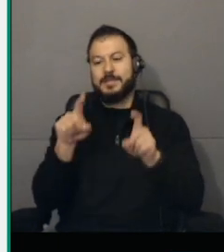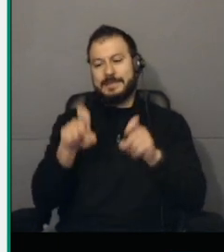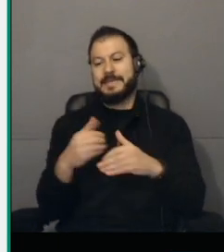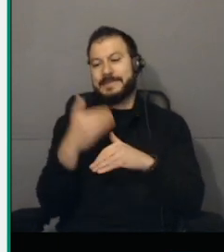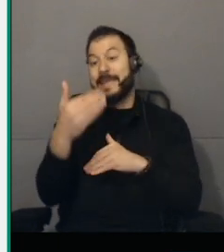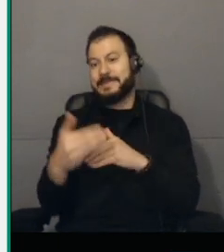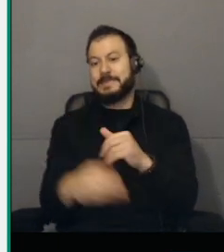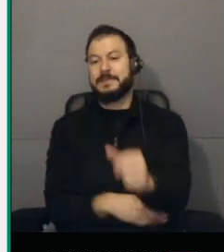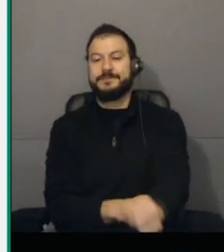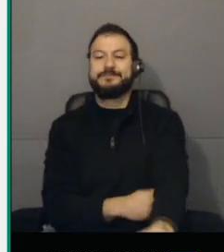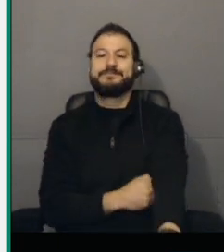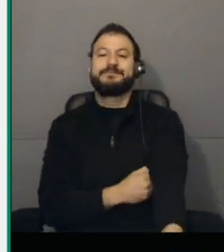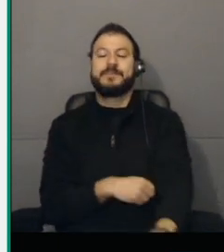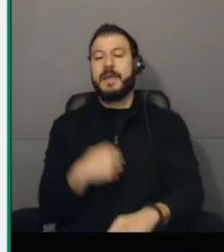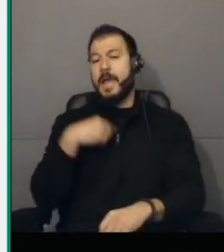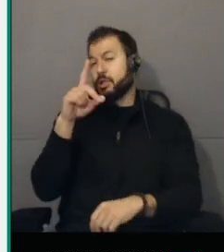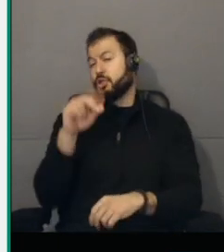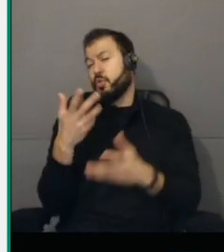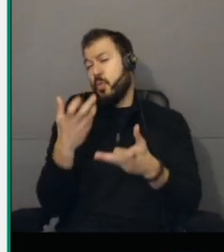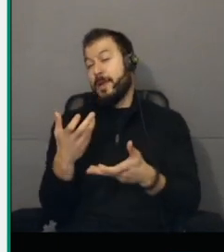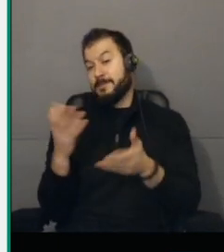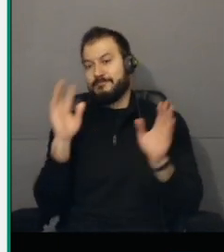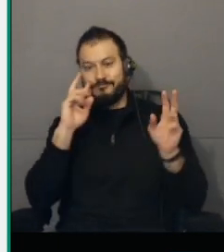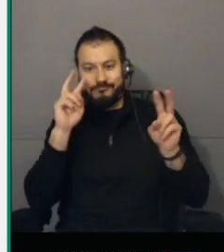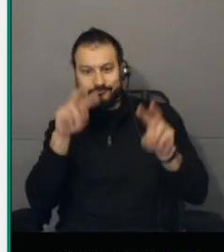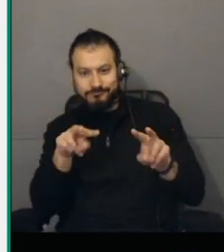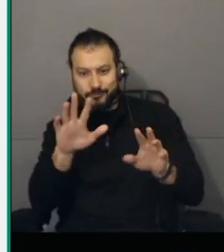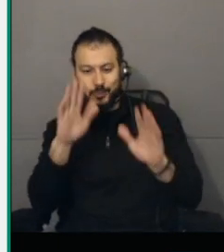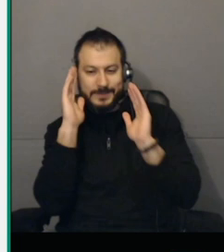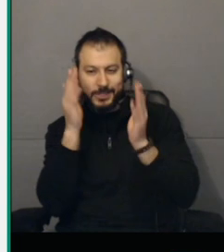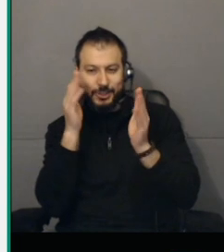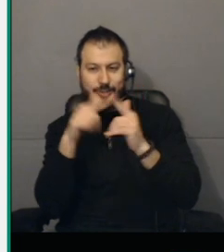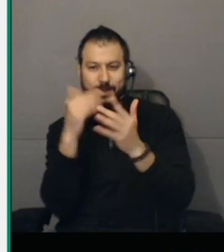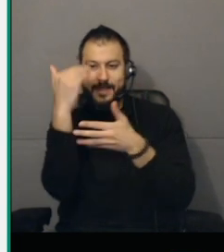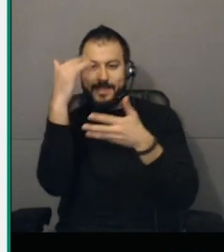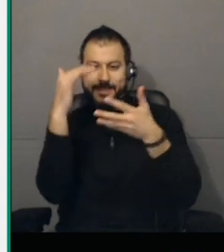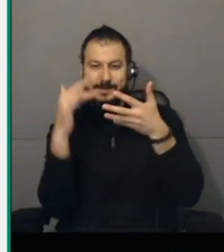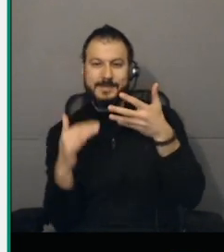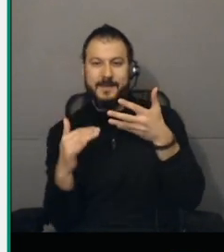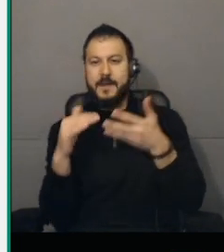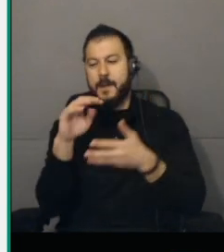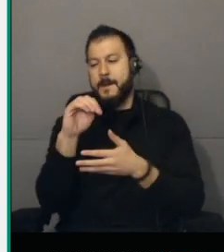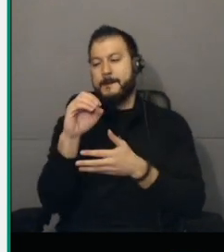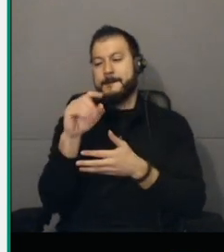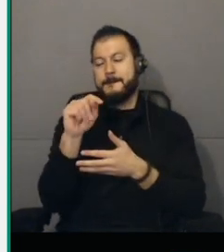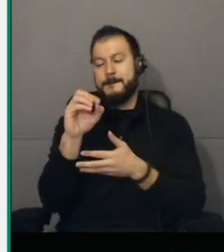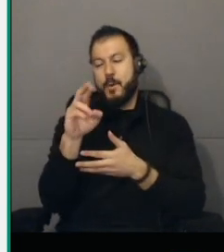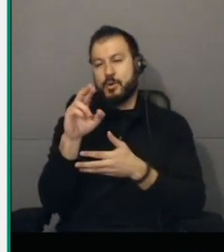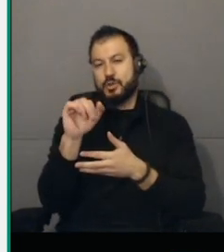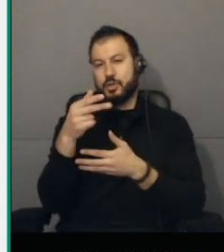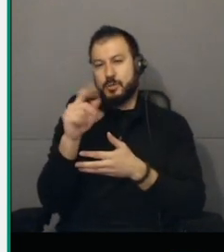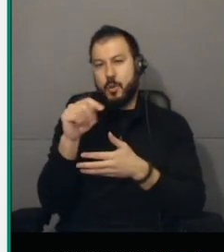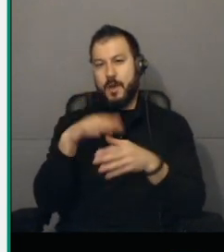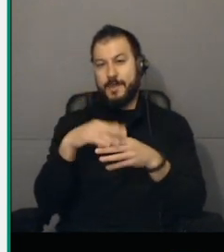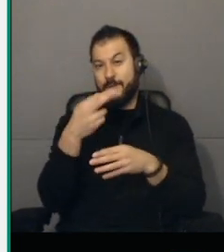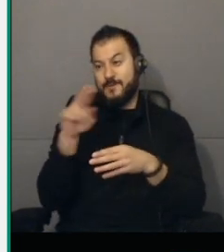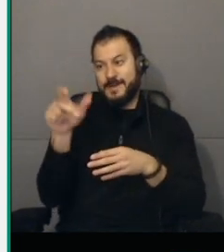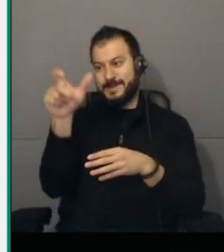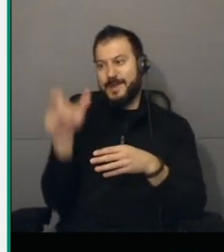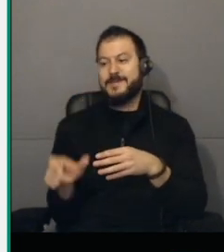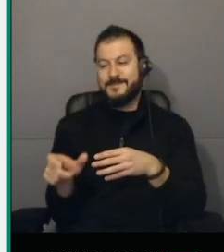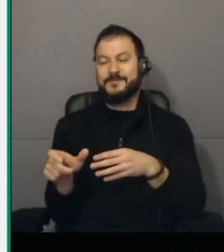next. I do also want to bring your attention to the list of motorsport data sources on the right side of the